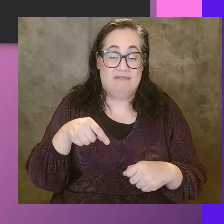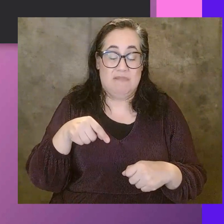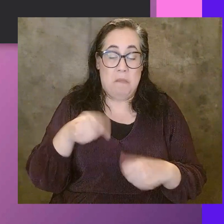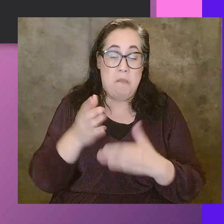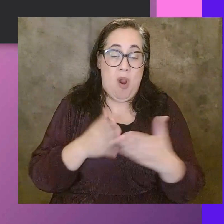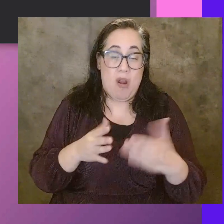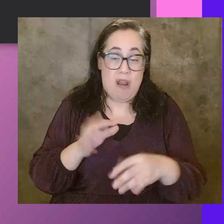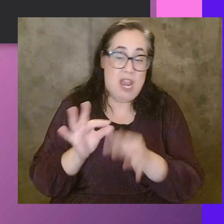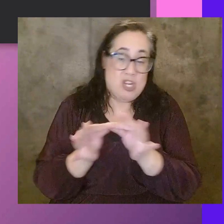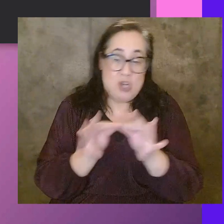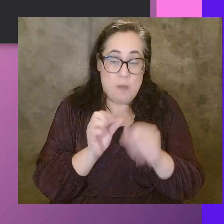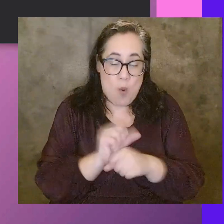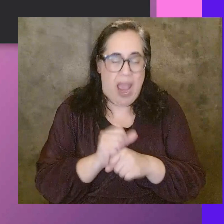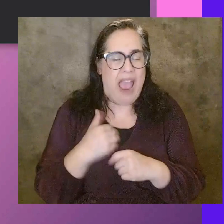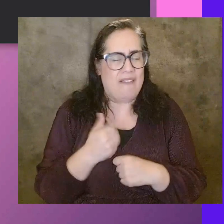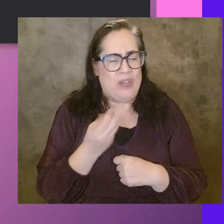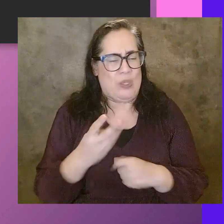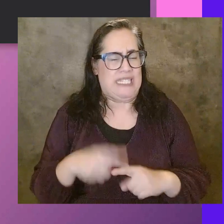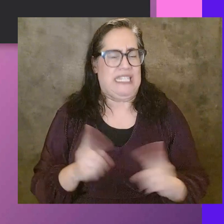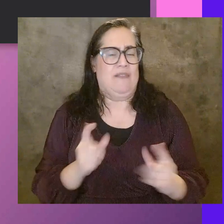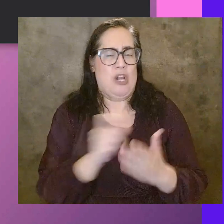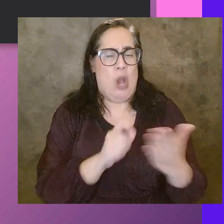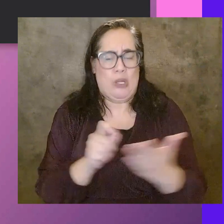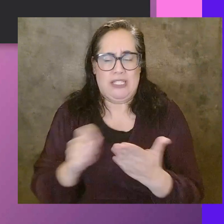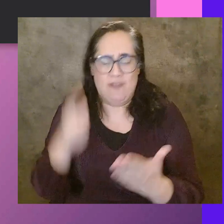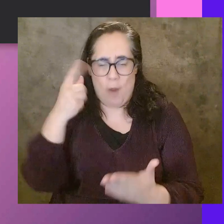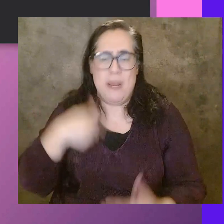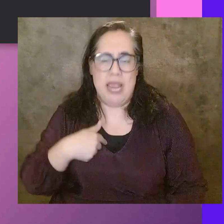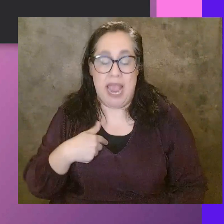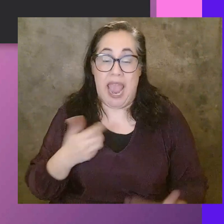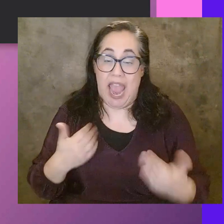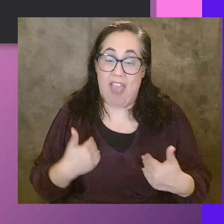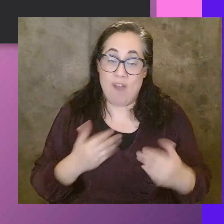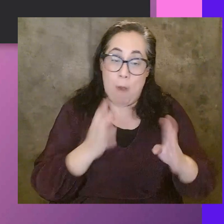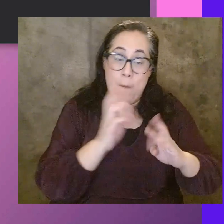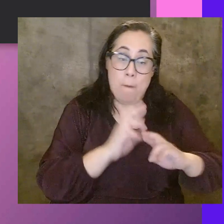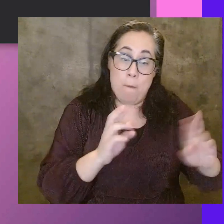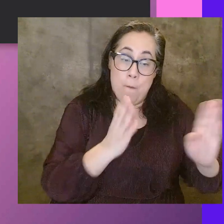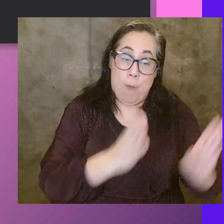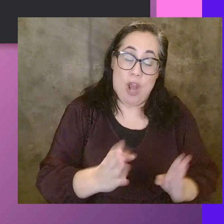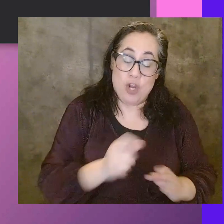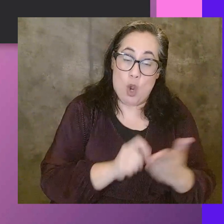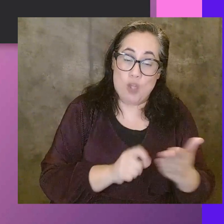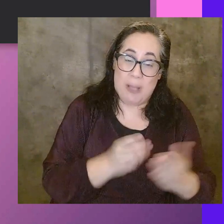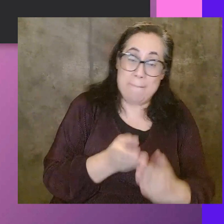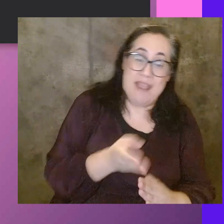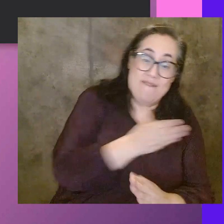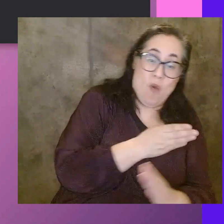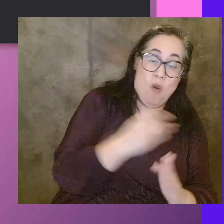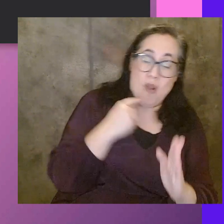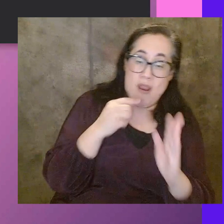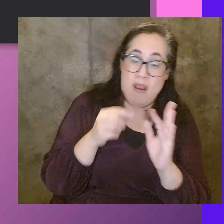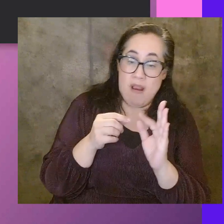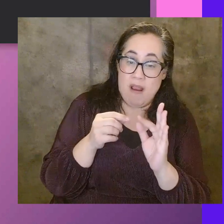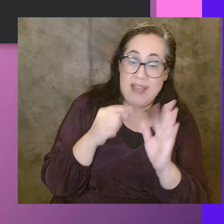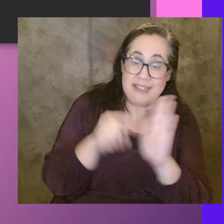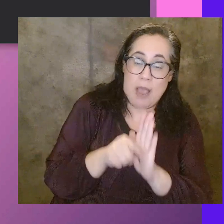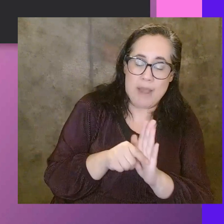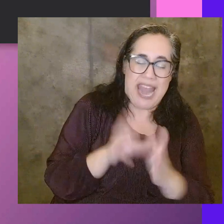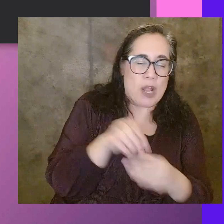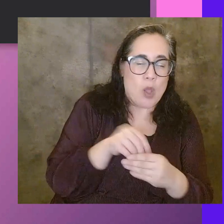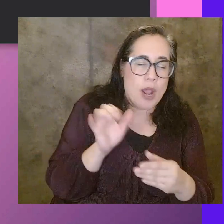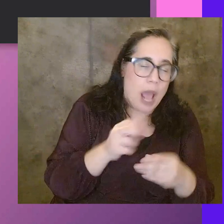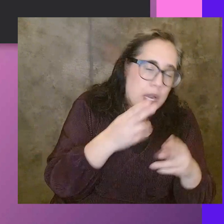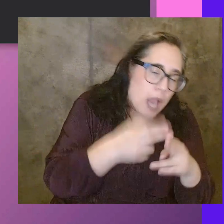Usually, by this point in the assignment, I have a few different kinds of notes working for me. I have my preparation notes from before the